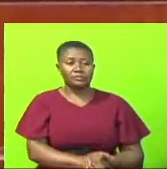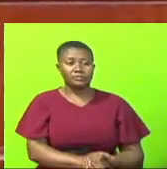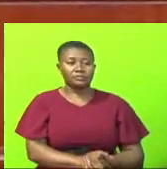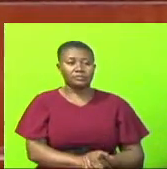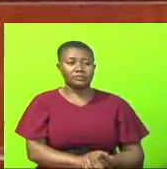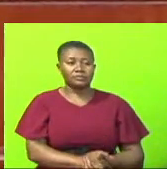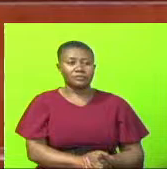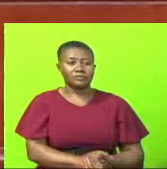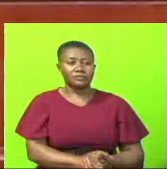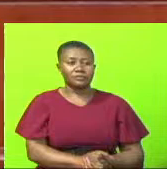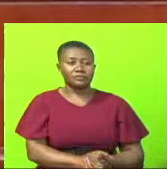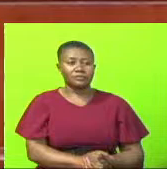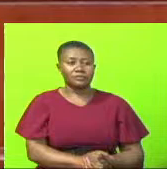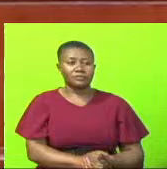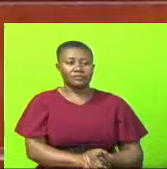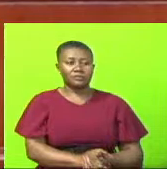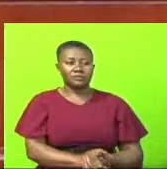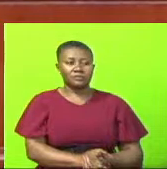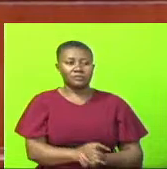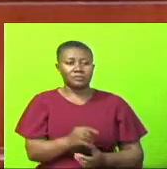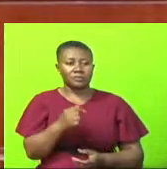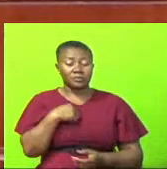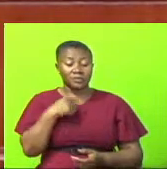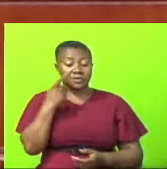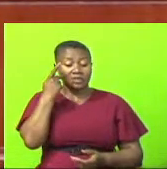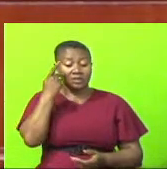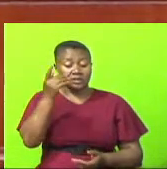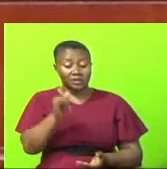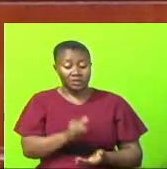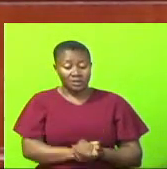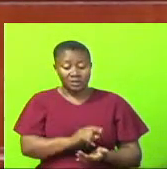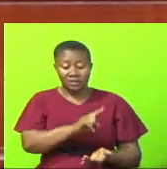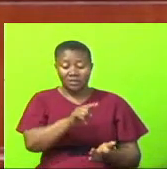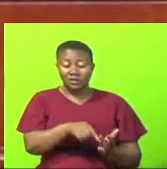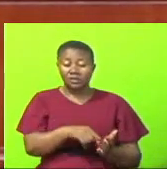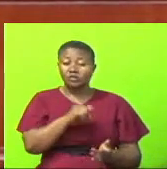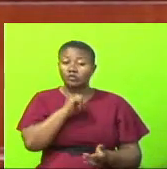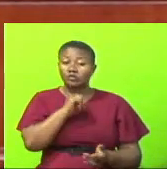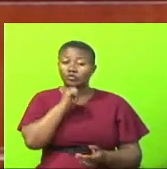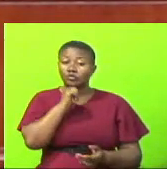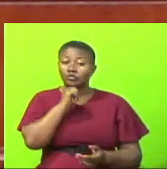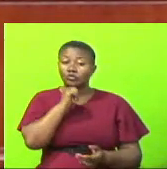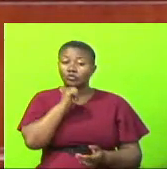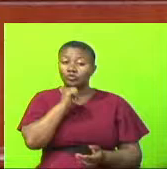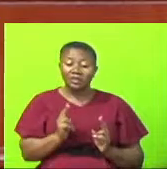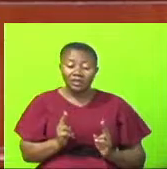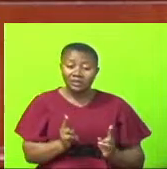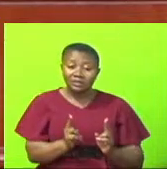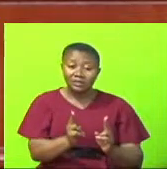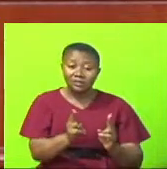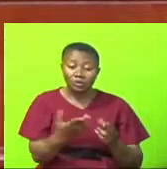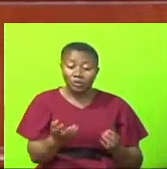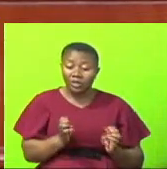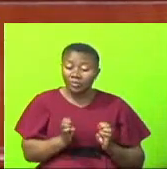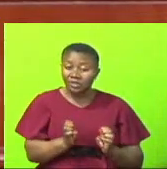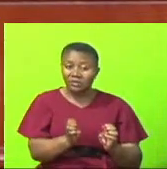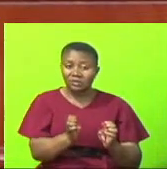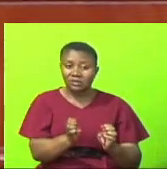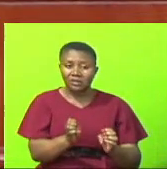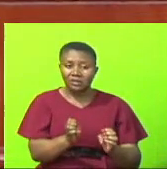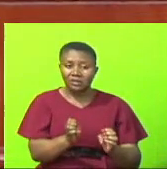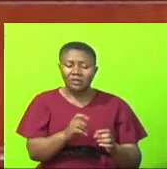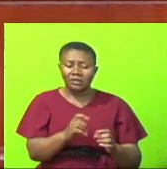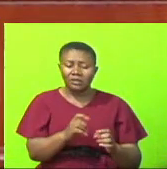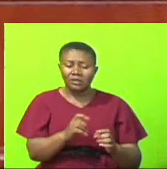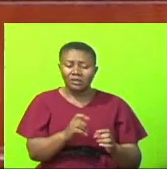I see that this is not only an urgent matter, but a very serious national